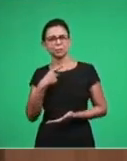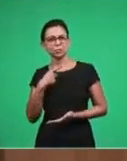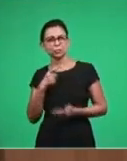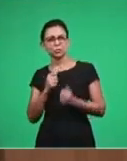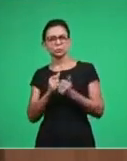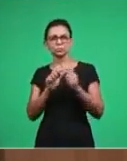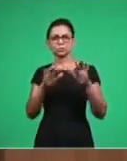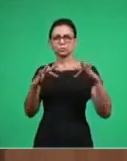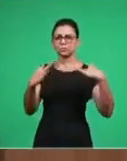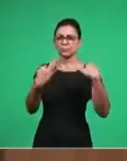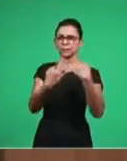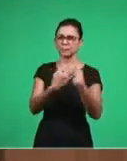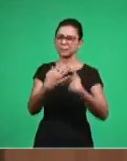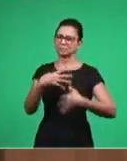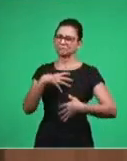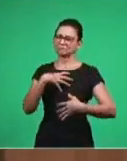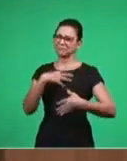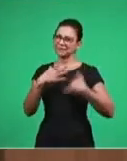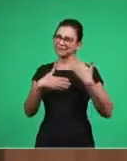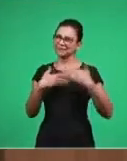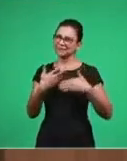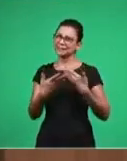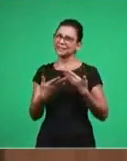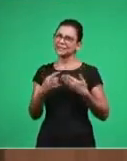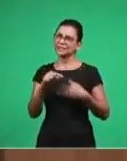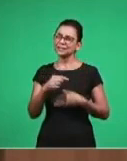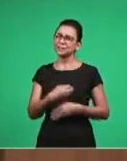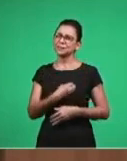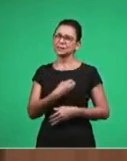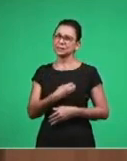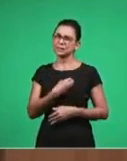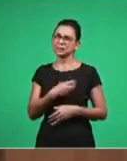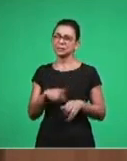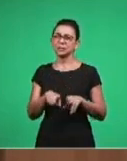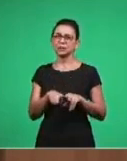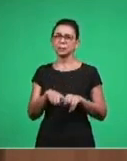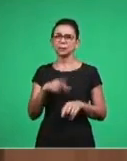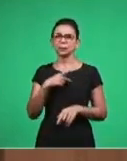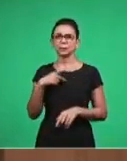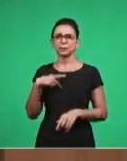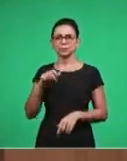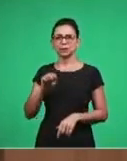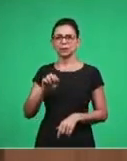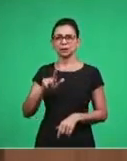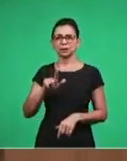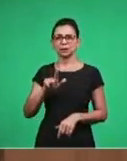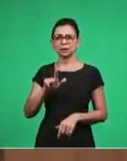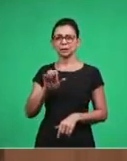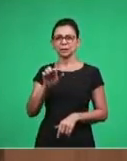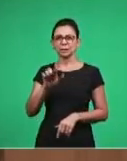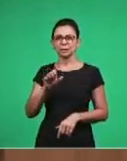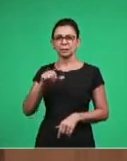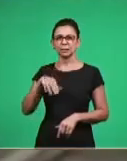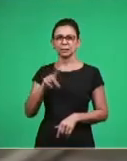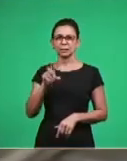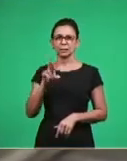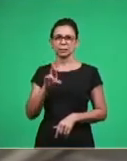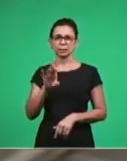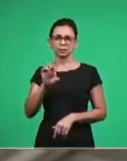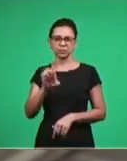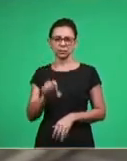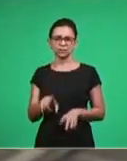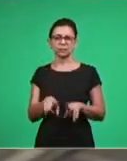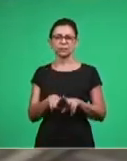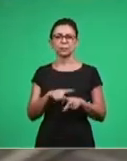us today some pastors and some other family members, and we are very happy to be receiving